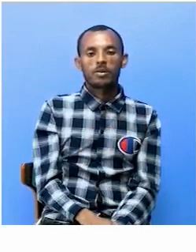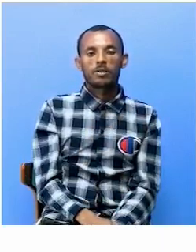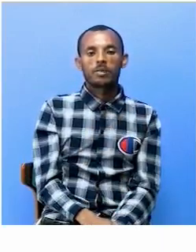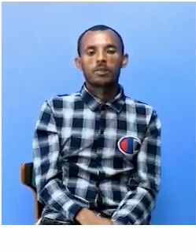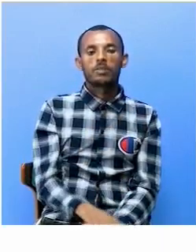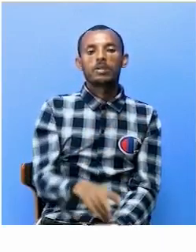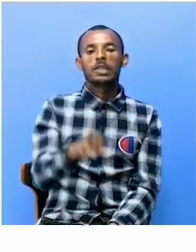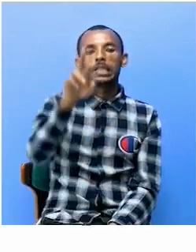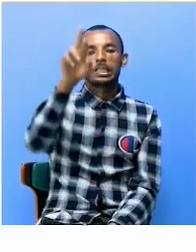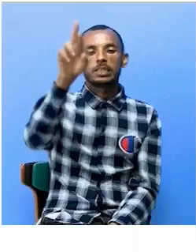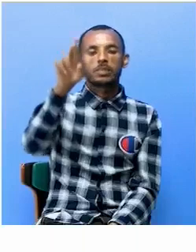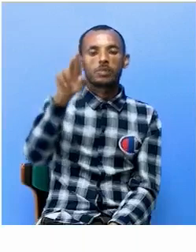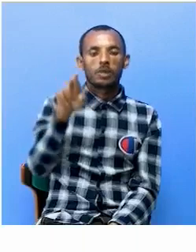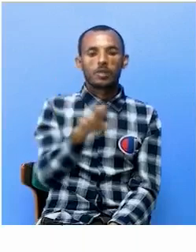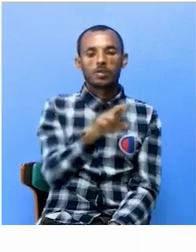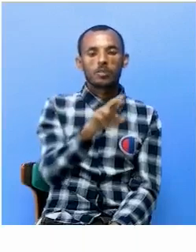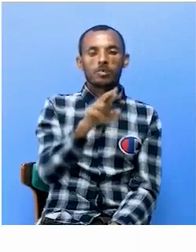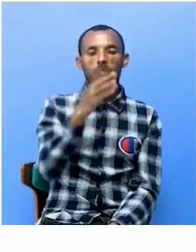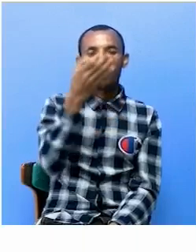root of